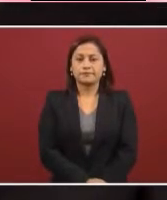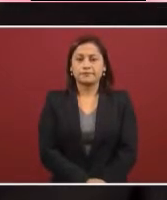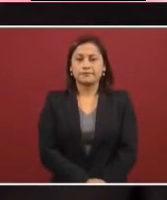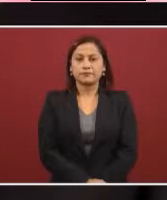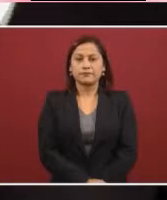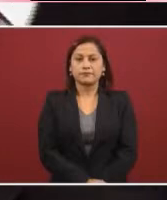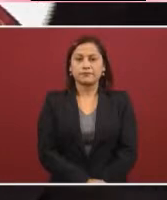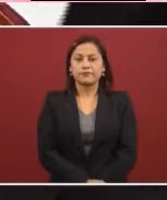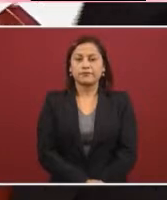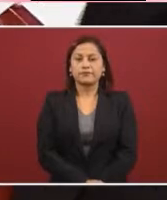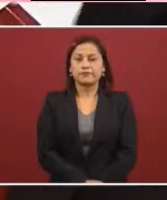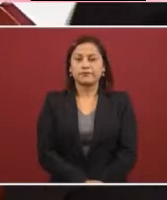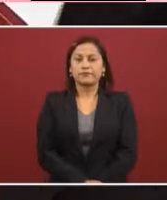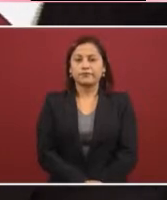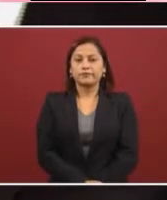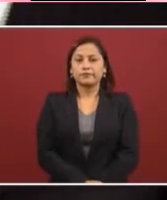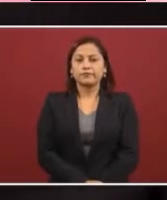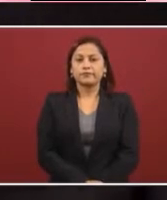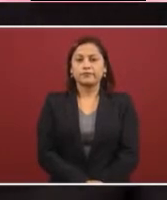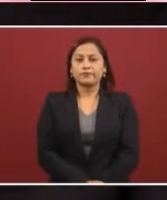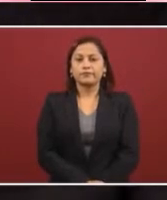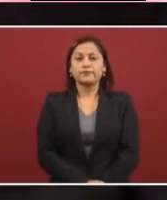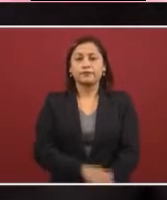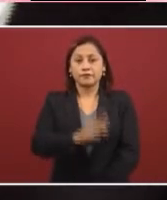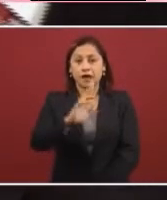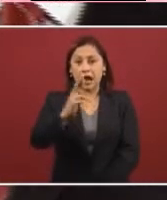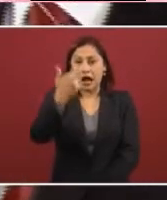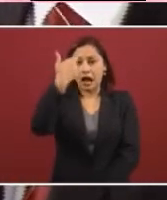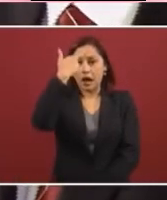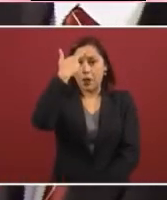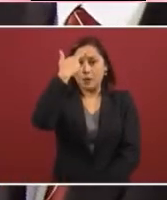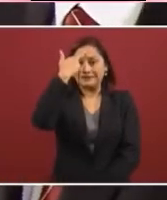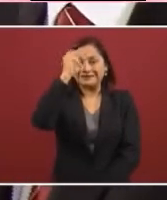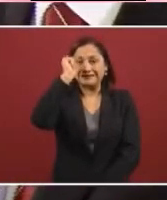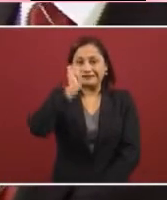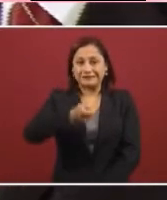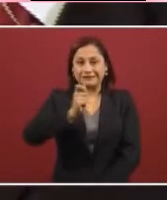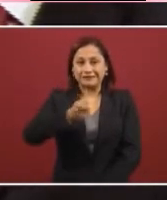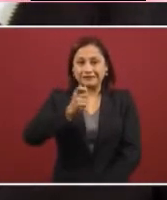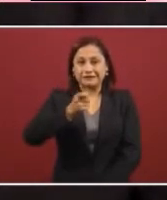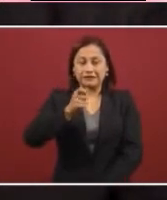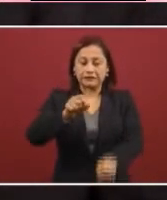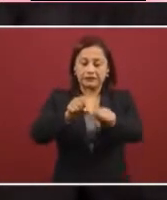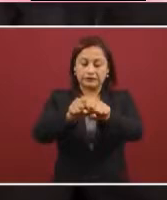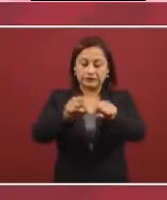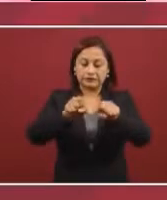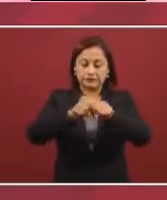Remember that it's a system that's presidential.